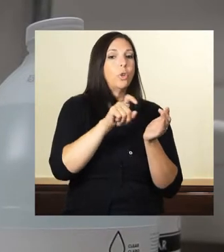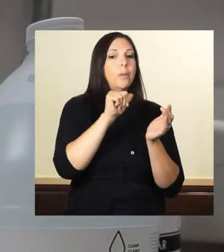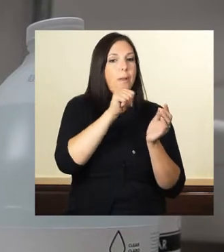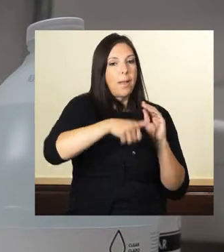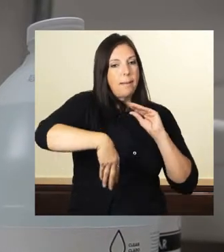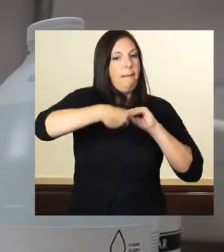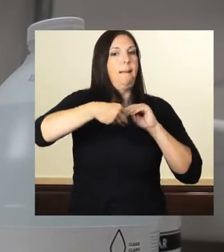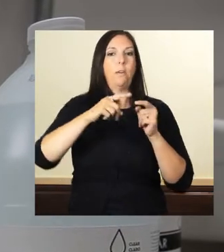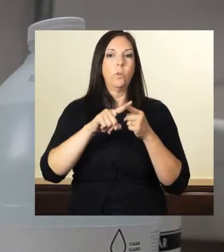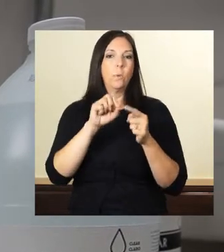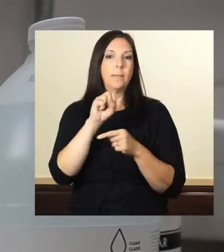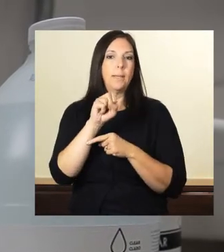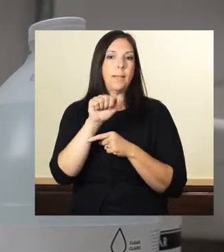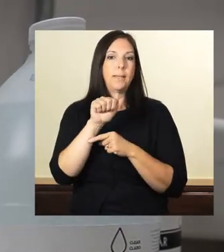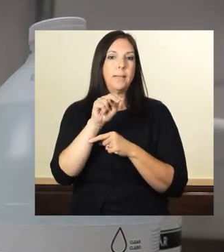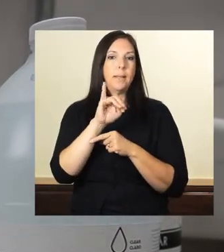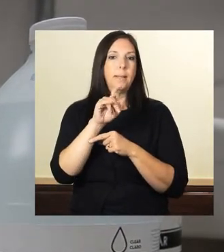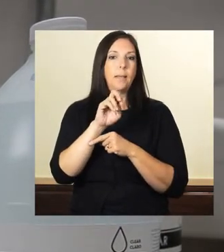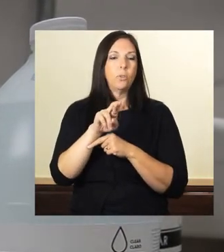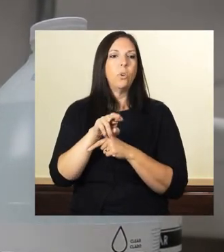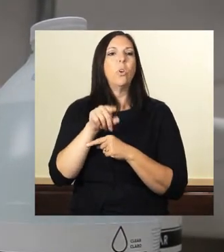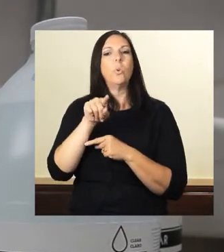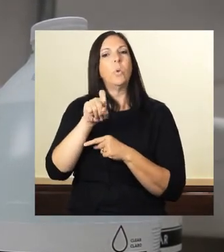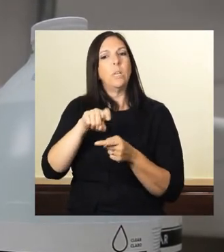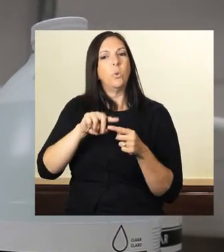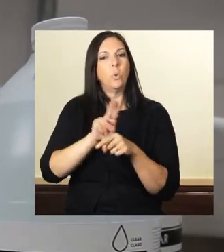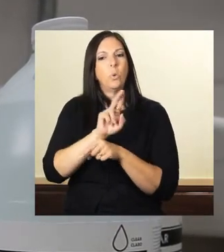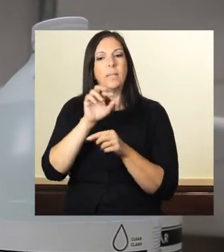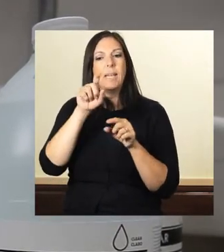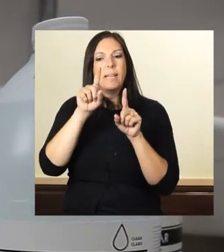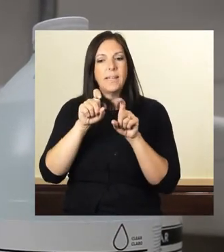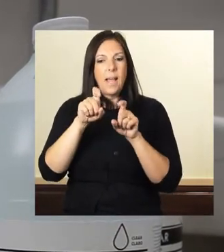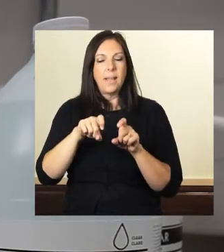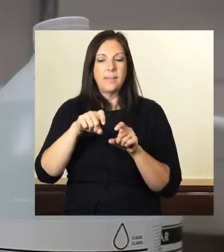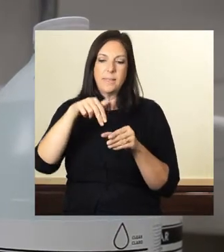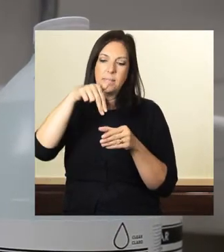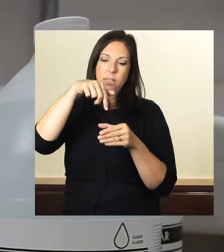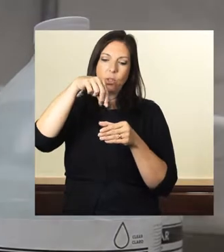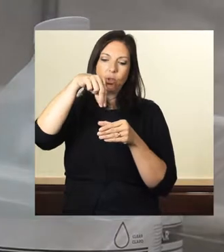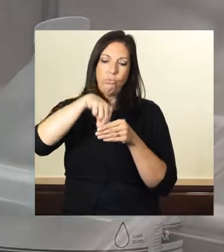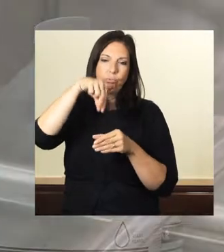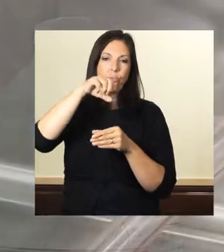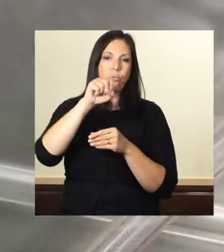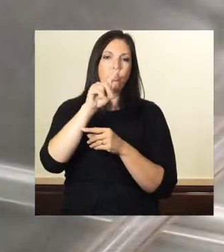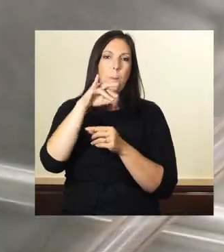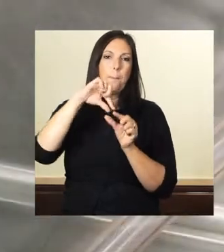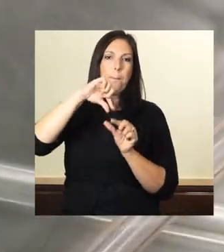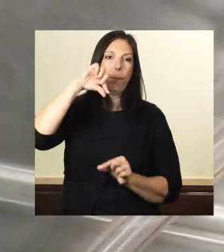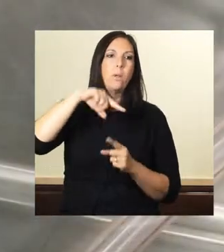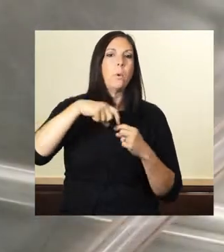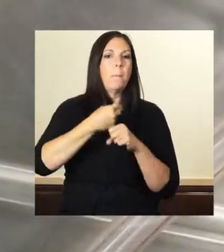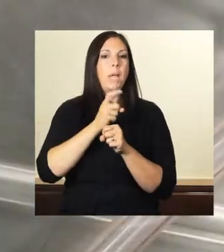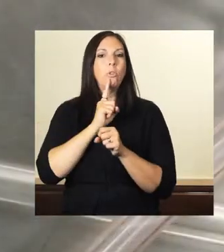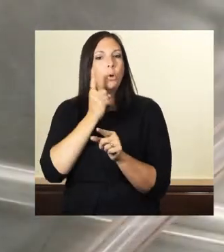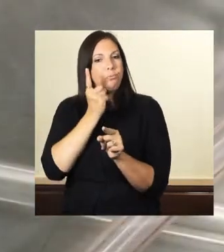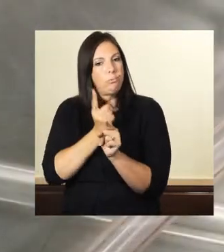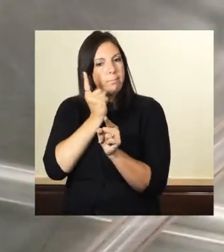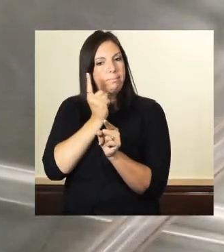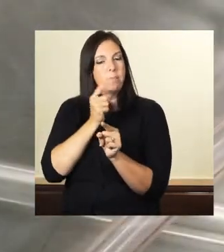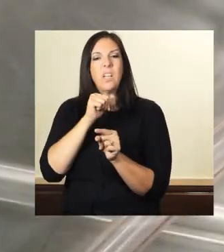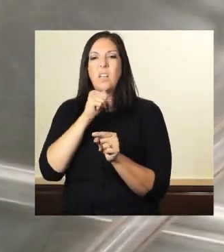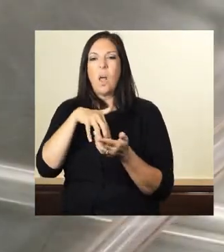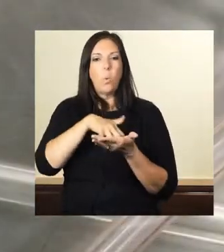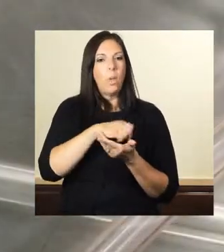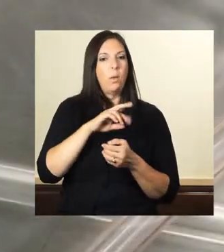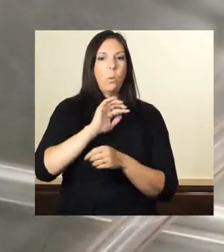mixed following the label's directions and soap should never be added to sanitizers. Use test strips to make sure the